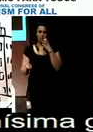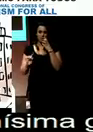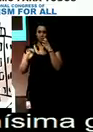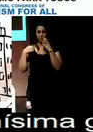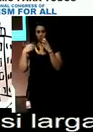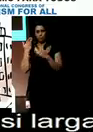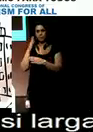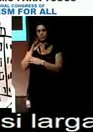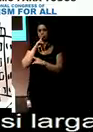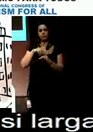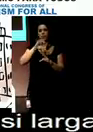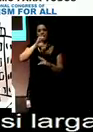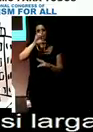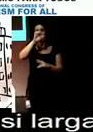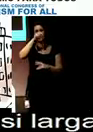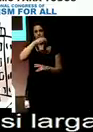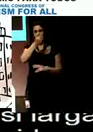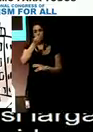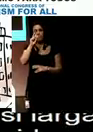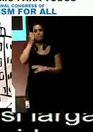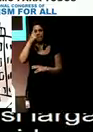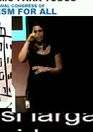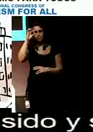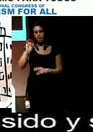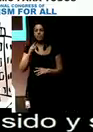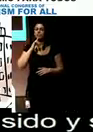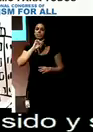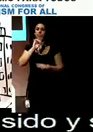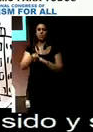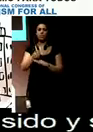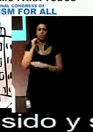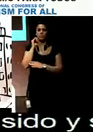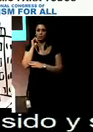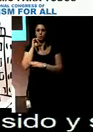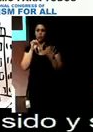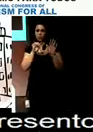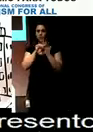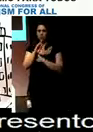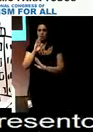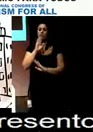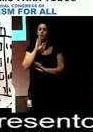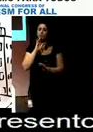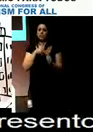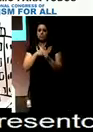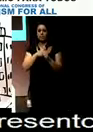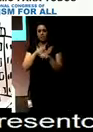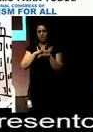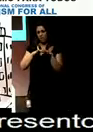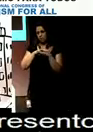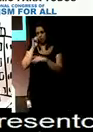I am Elena Valdez. I'm the General Vice Director